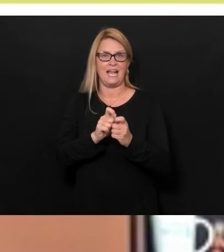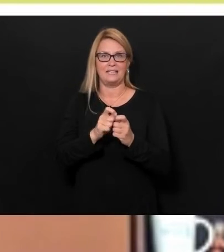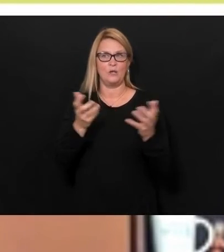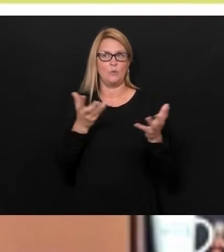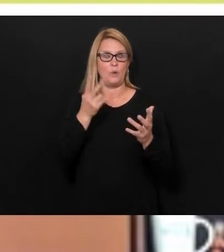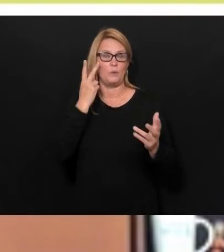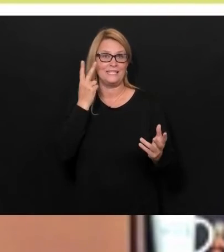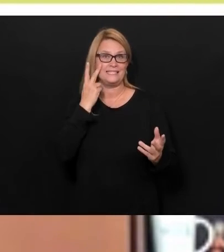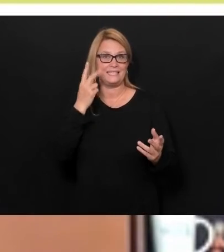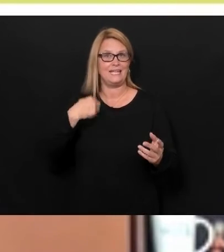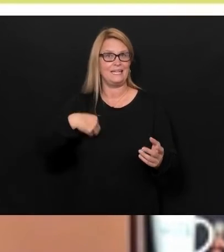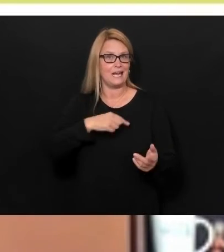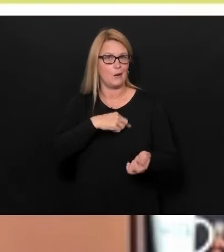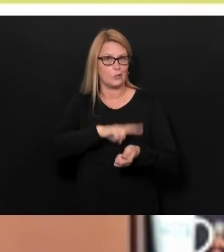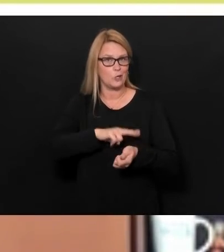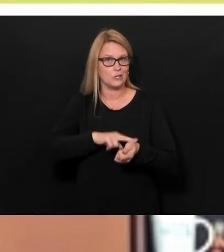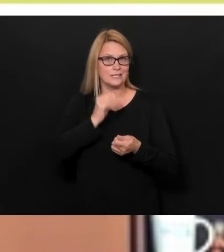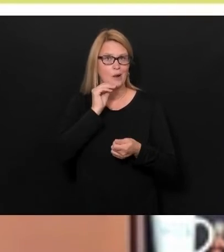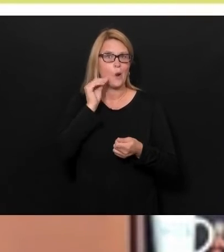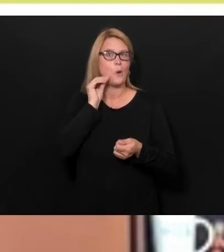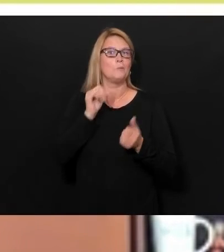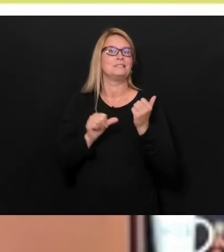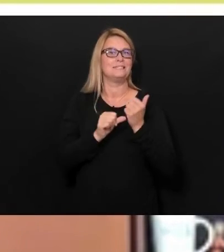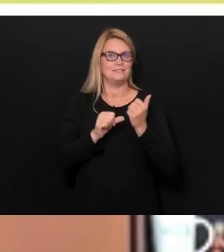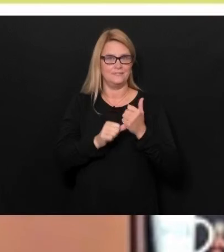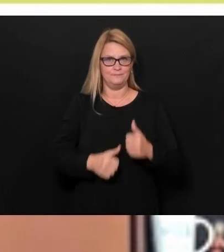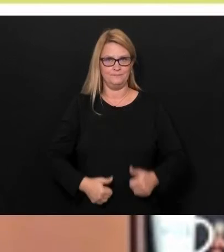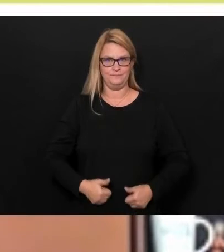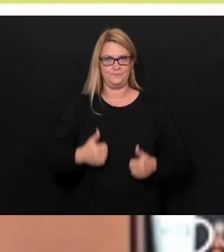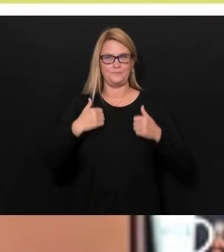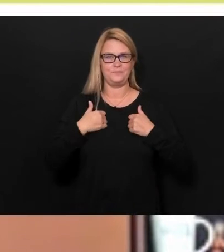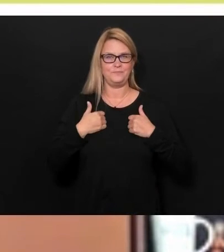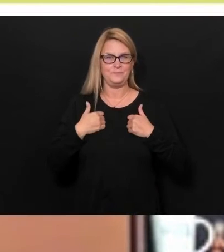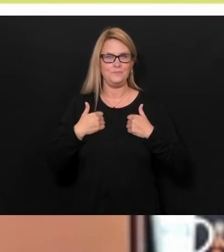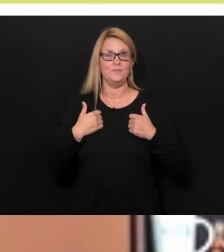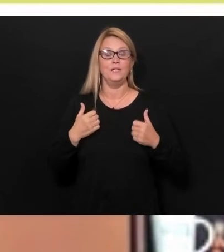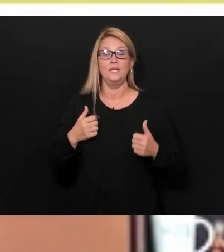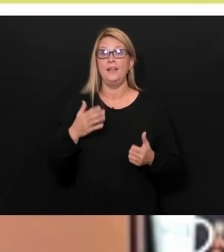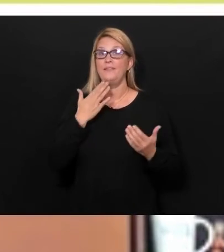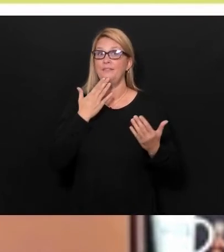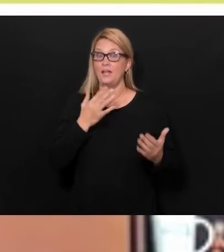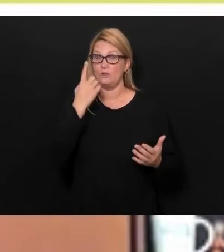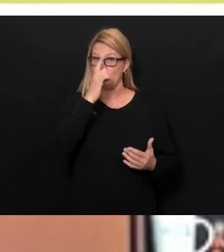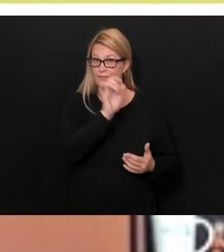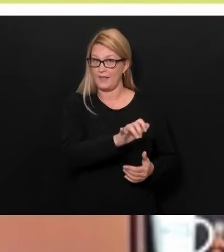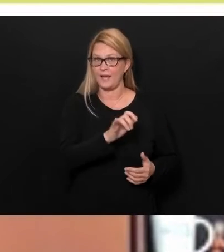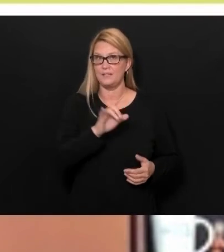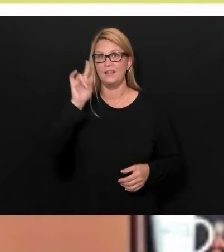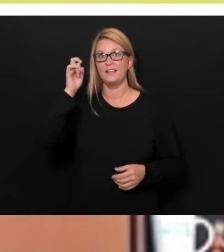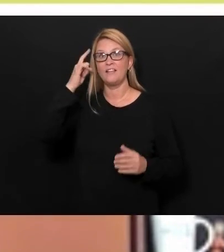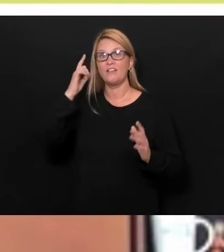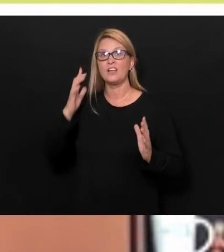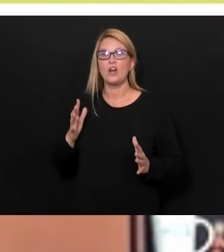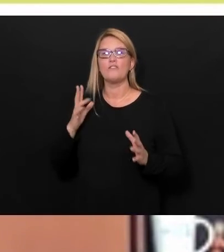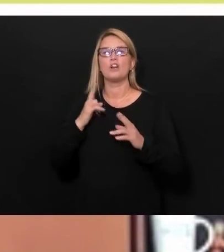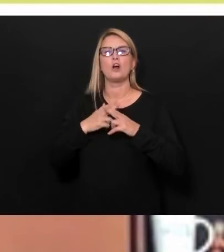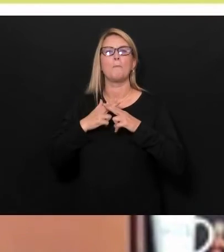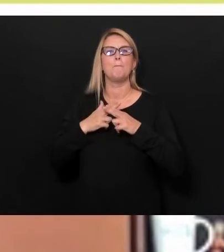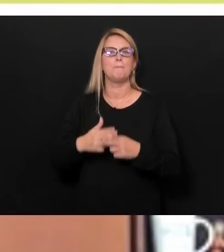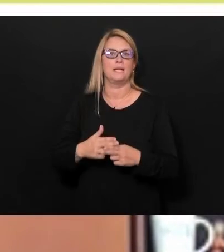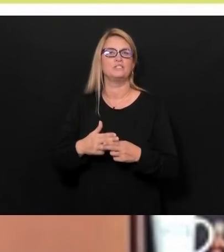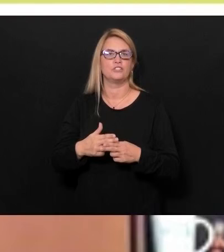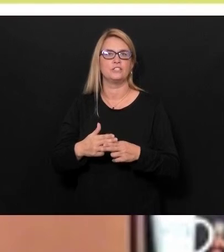nursing facilities and assisted living facilities. So thank you for that. As the governor was talking about, he mentioned